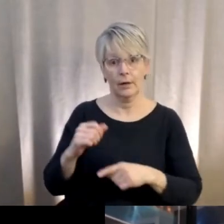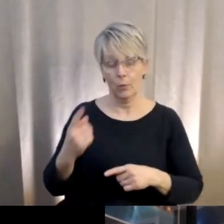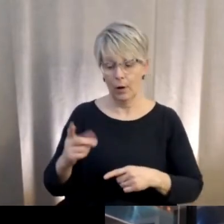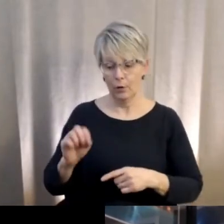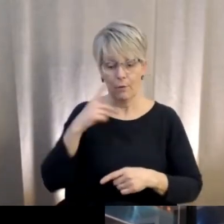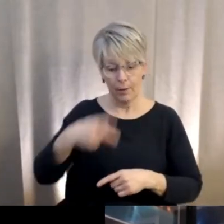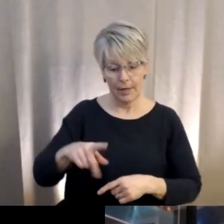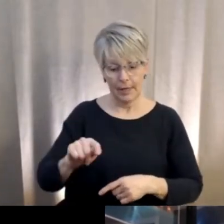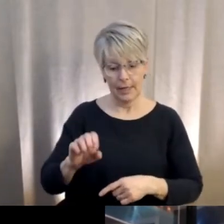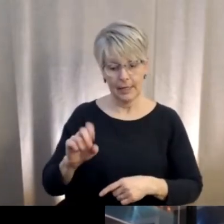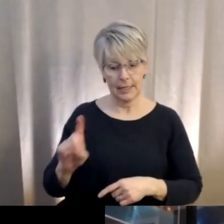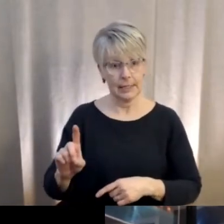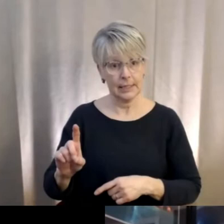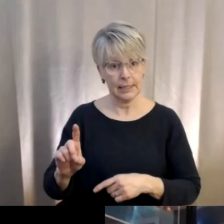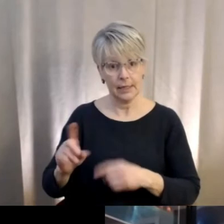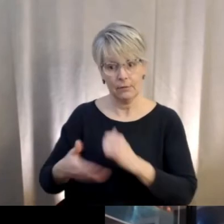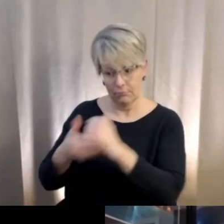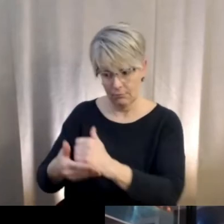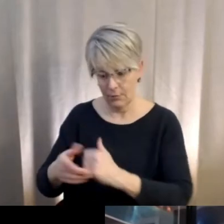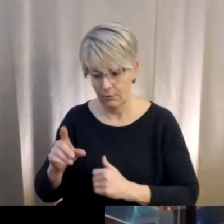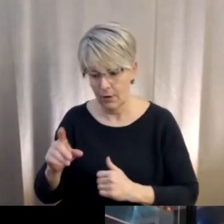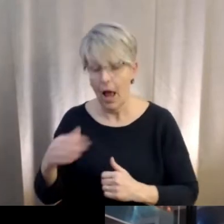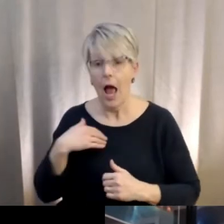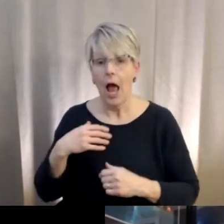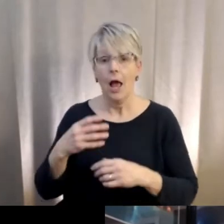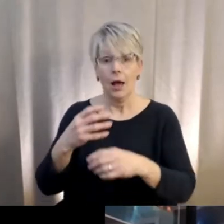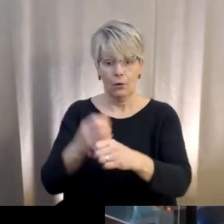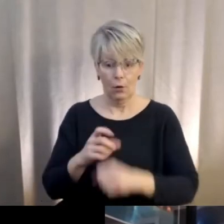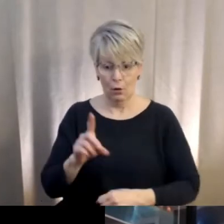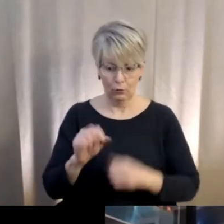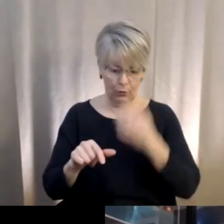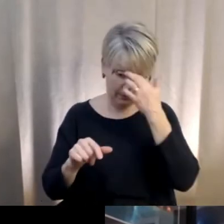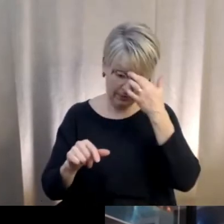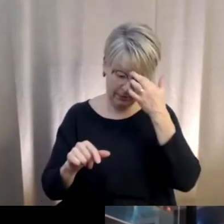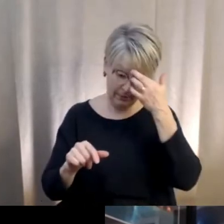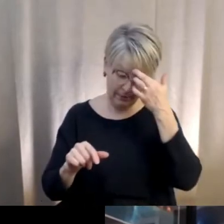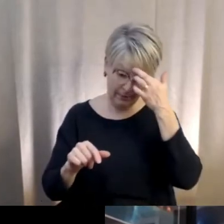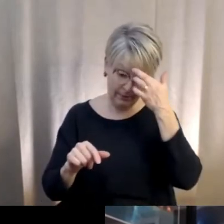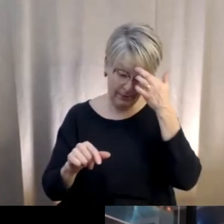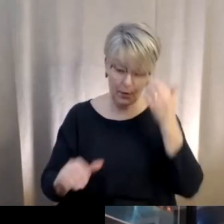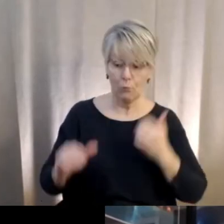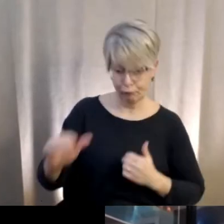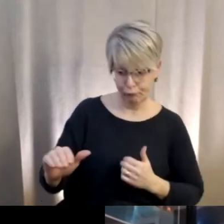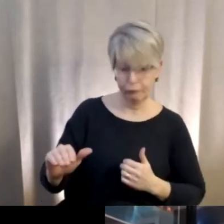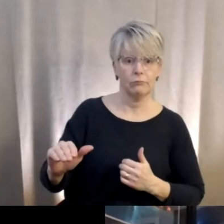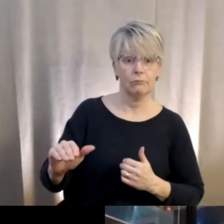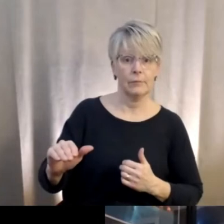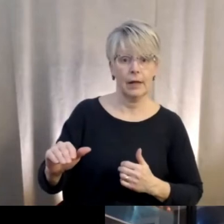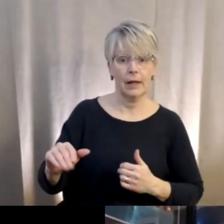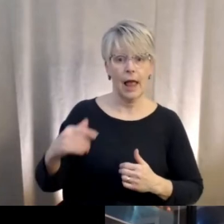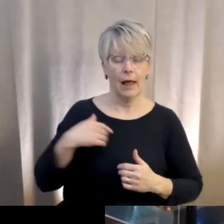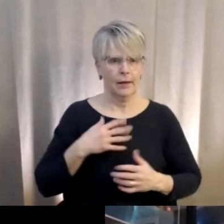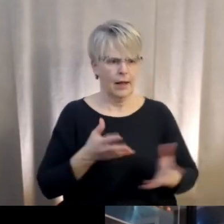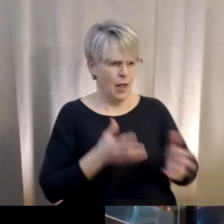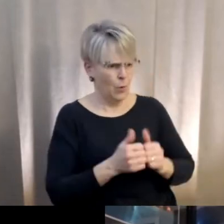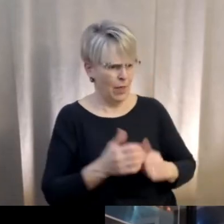dog, where I had acquired this dog as an adult and I was going through some things with my son and I